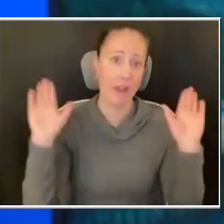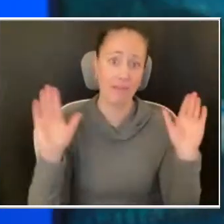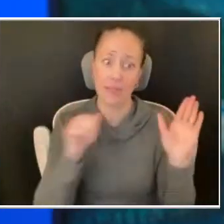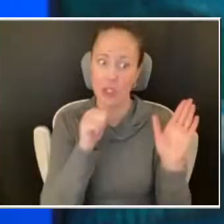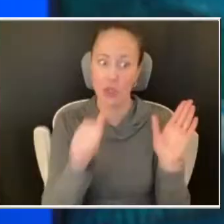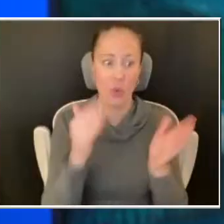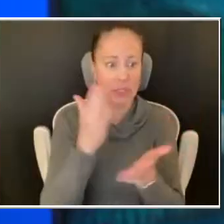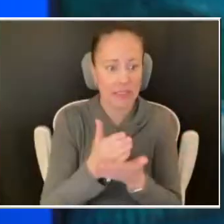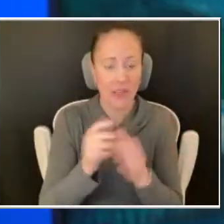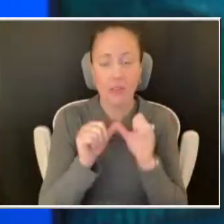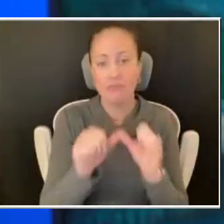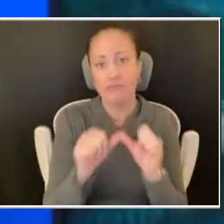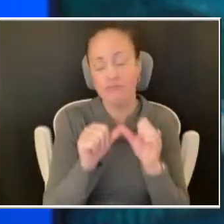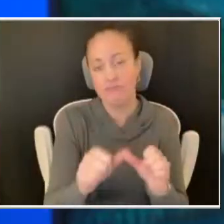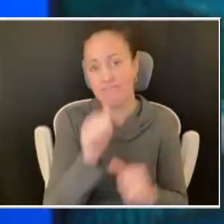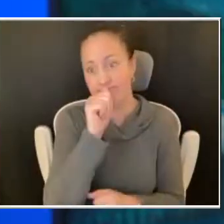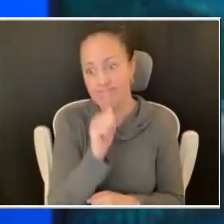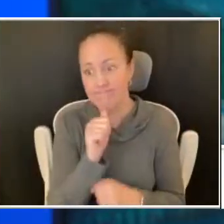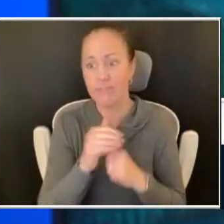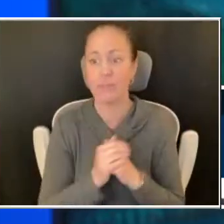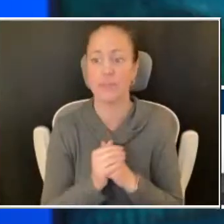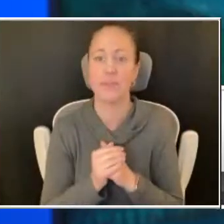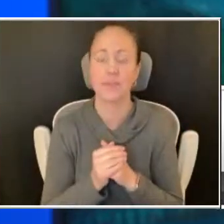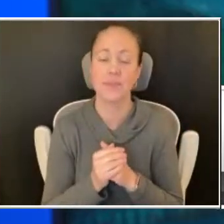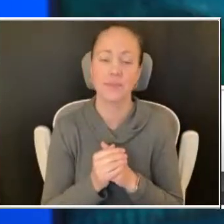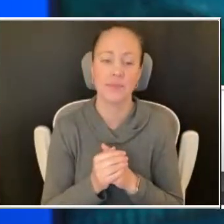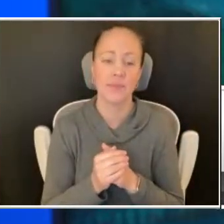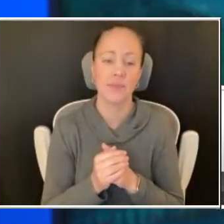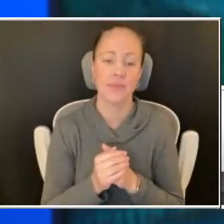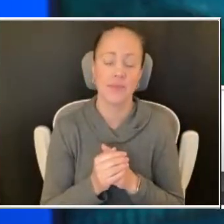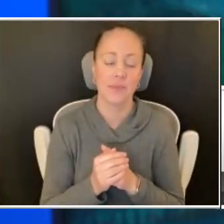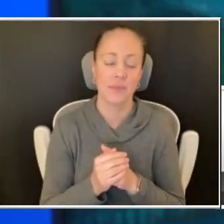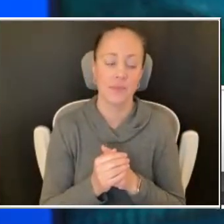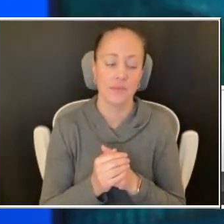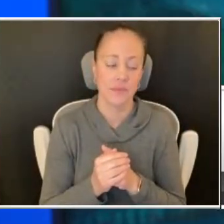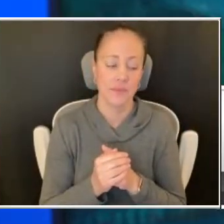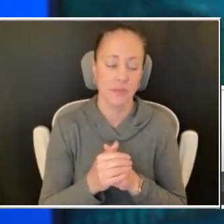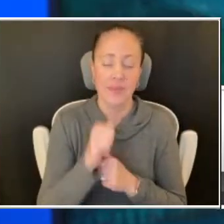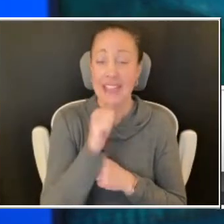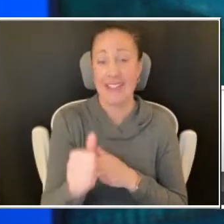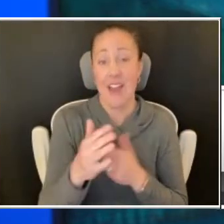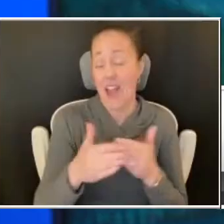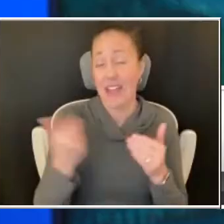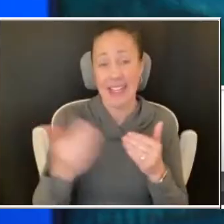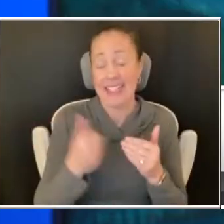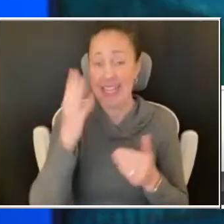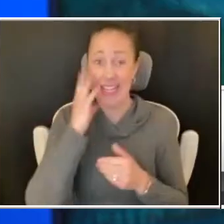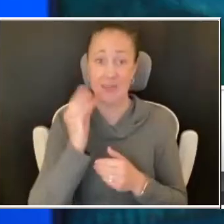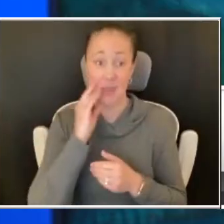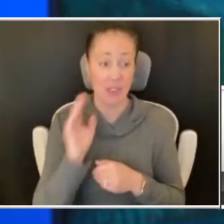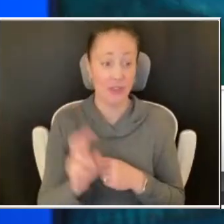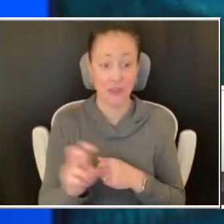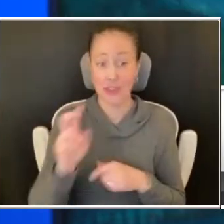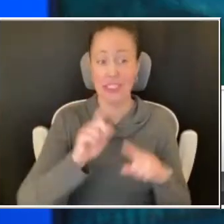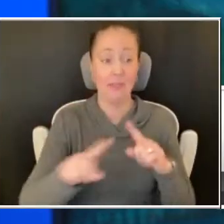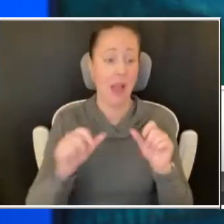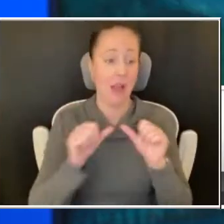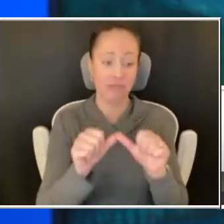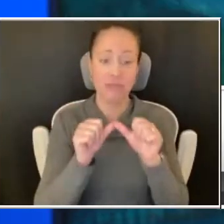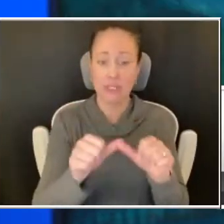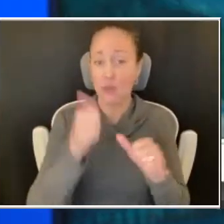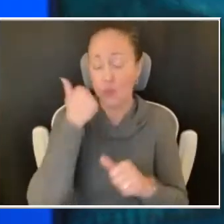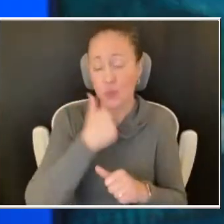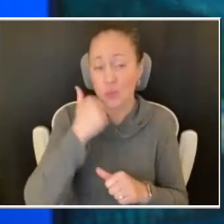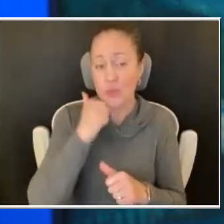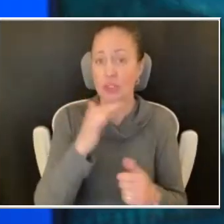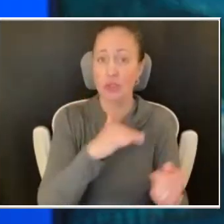through. You know, it's not an easy road, but just continue to push through every day, and just, again, surround yourself with